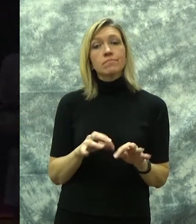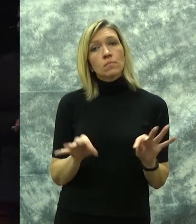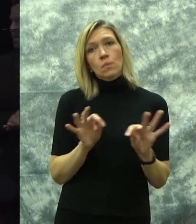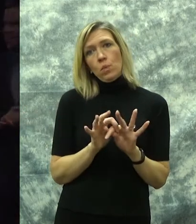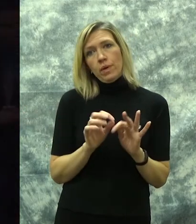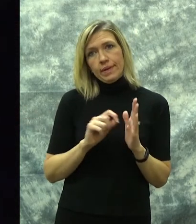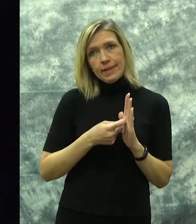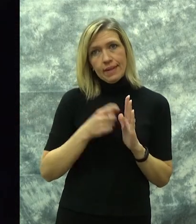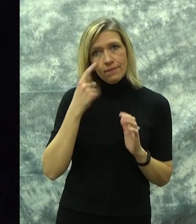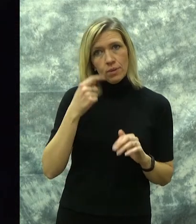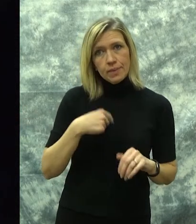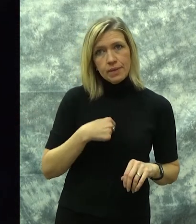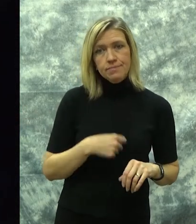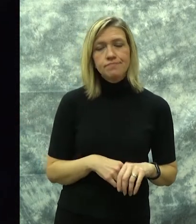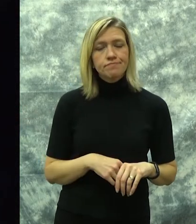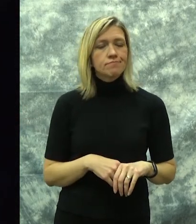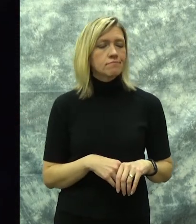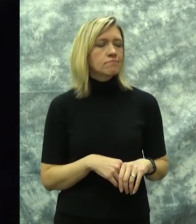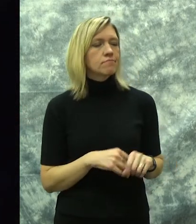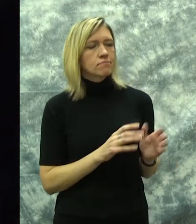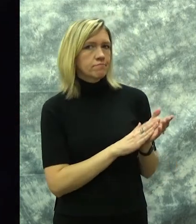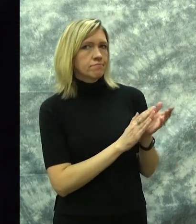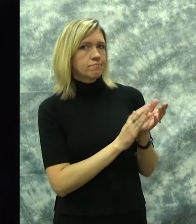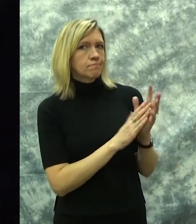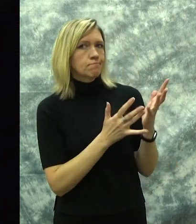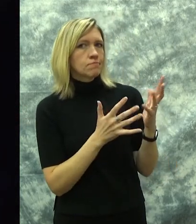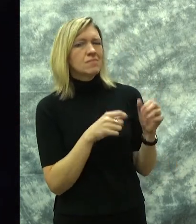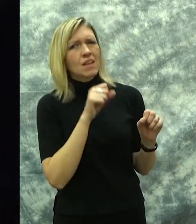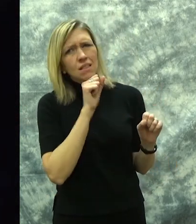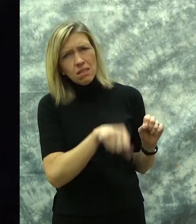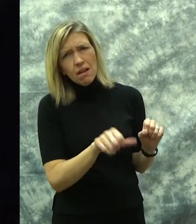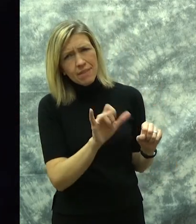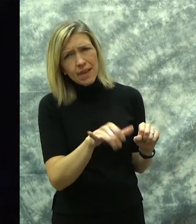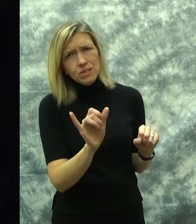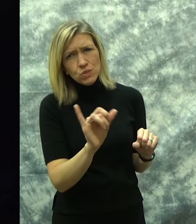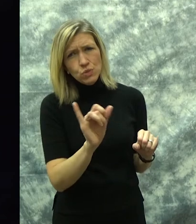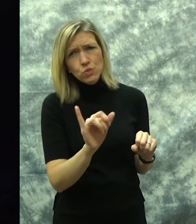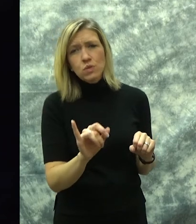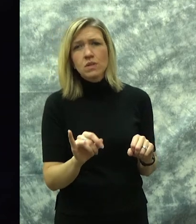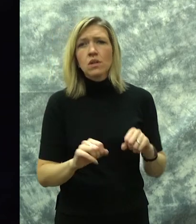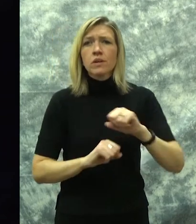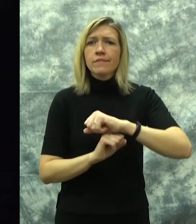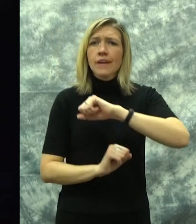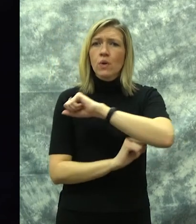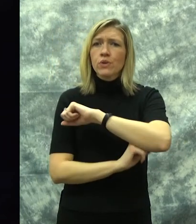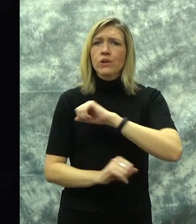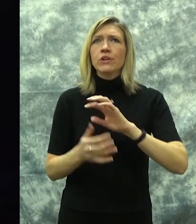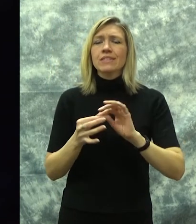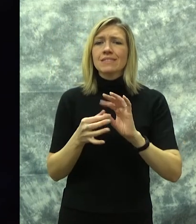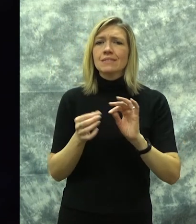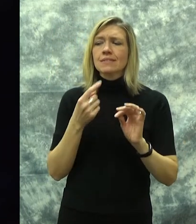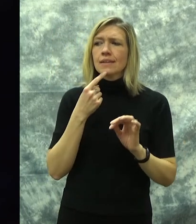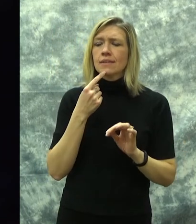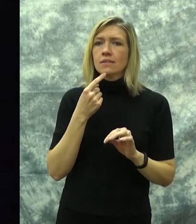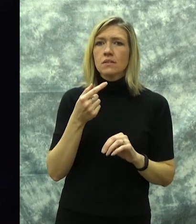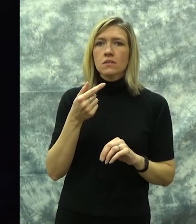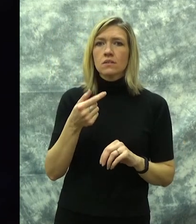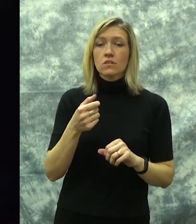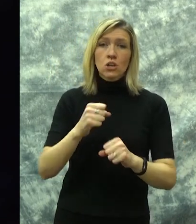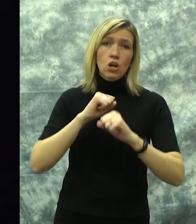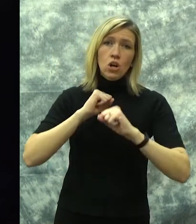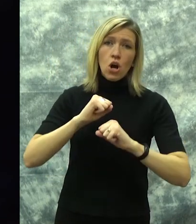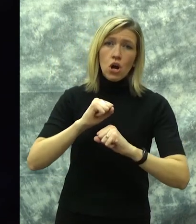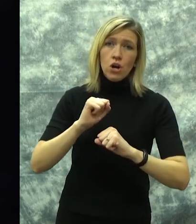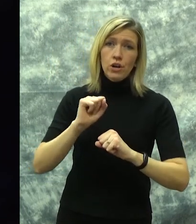I love that too, Yeah. Michelle. And our founder, Ernest Holmes, he said, guard well this garden of your mind. Yes. It is